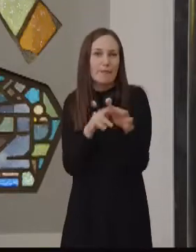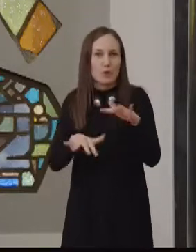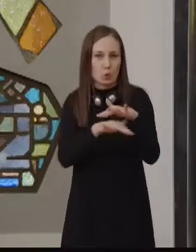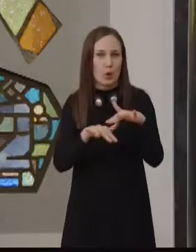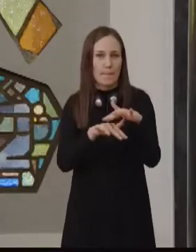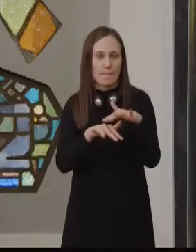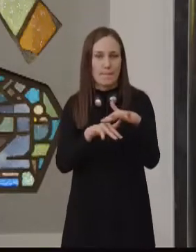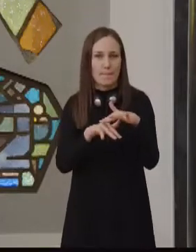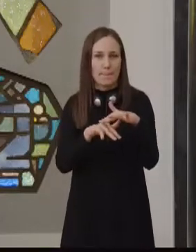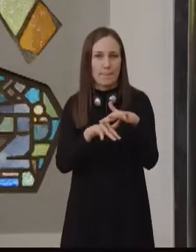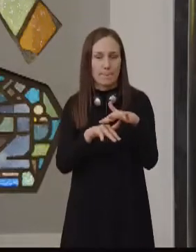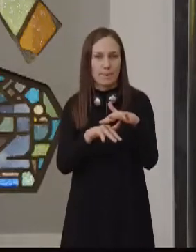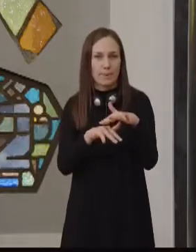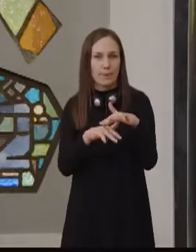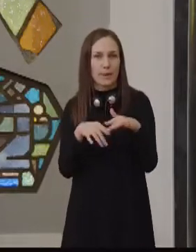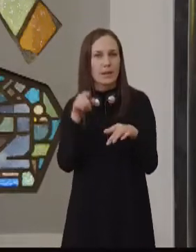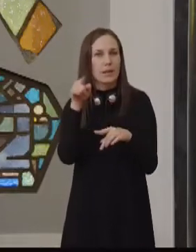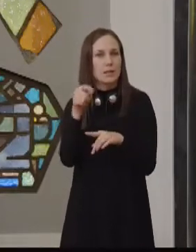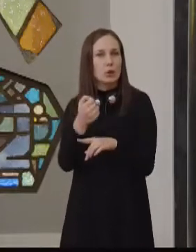Well, it may sound strange, but